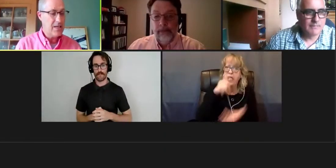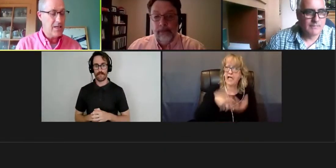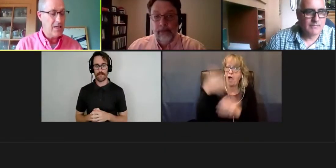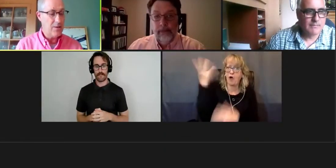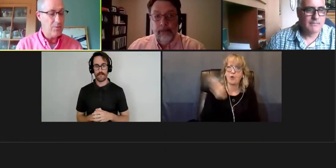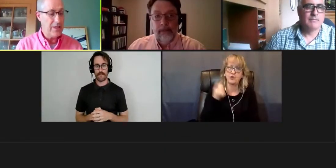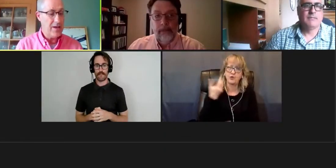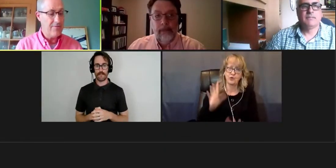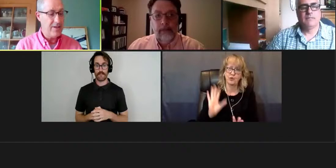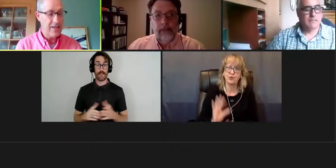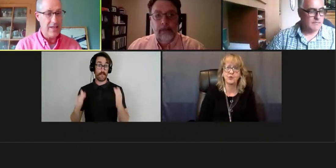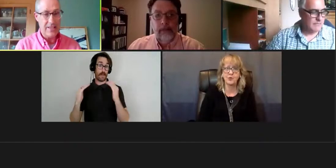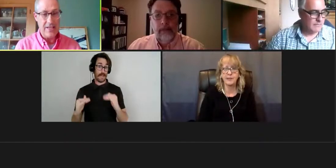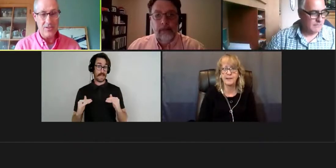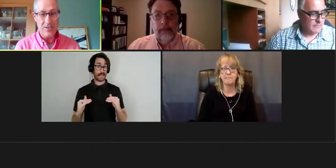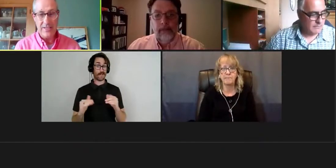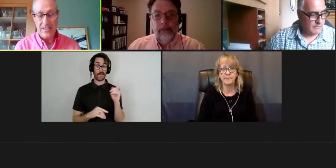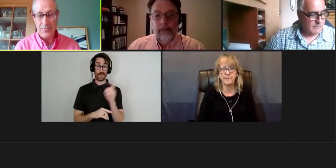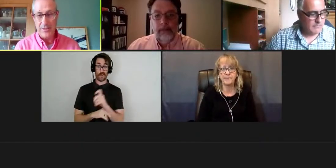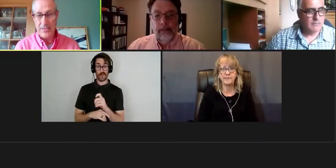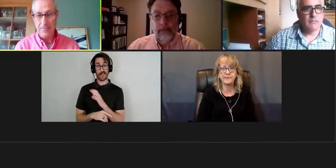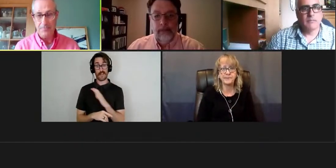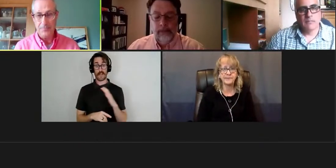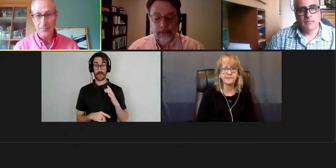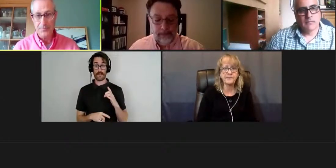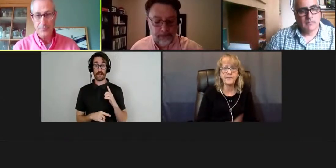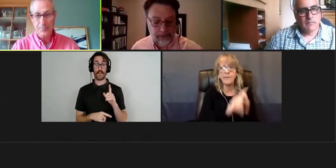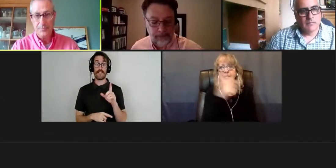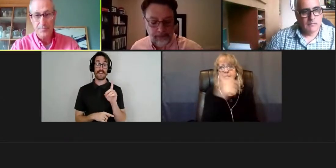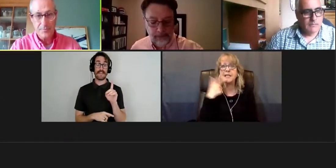Next, we have Councillor Deans, please.